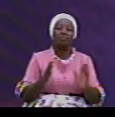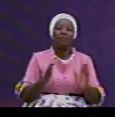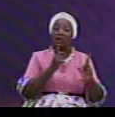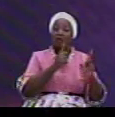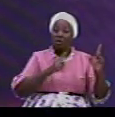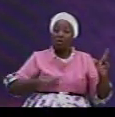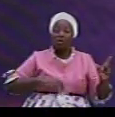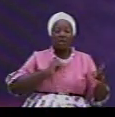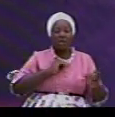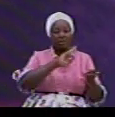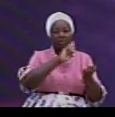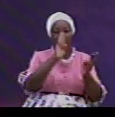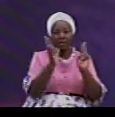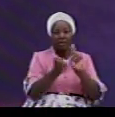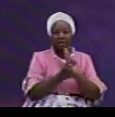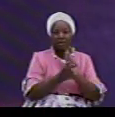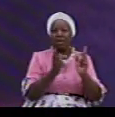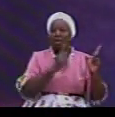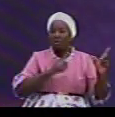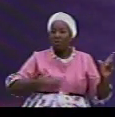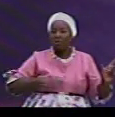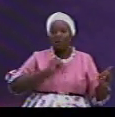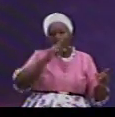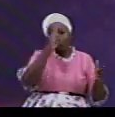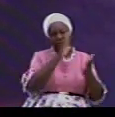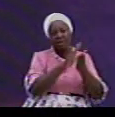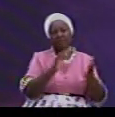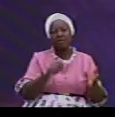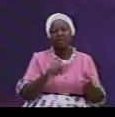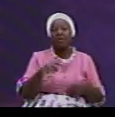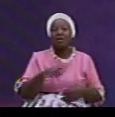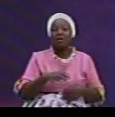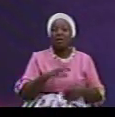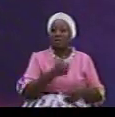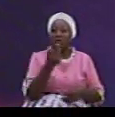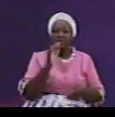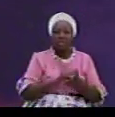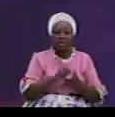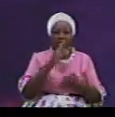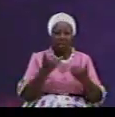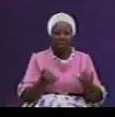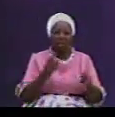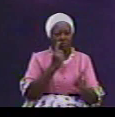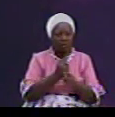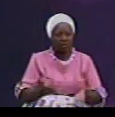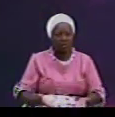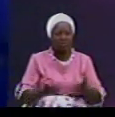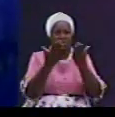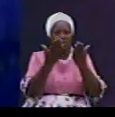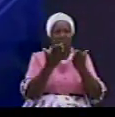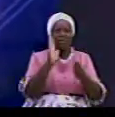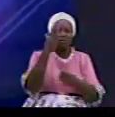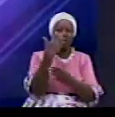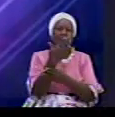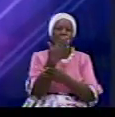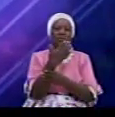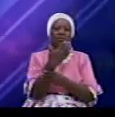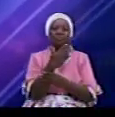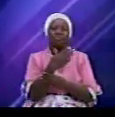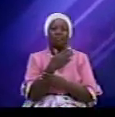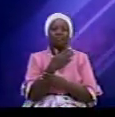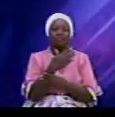repent. Lord, I believe. Wherever you are, you raise up your hand. In